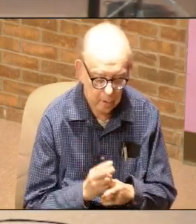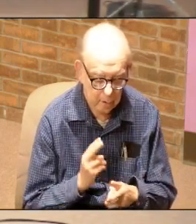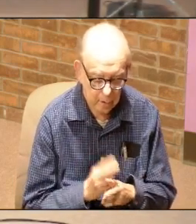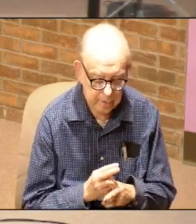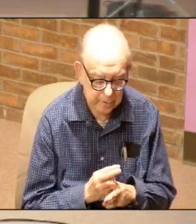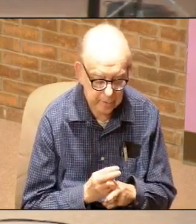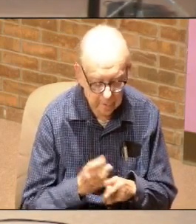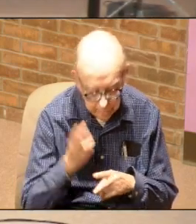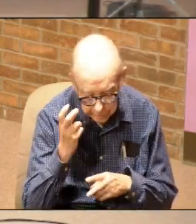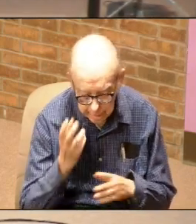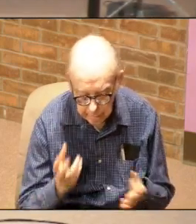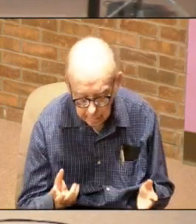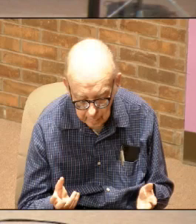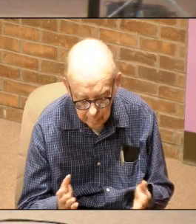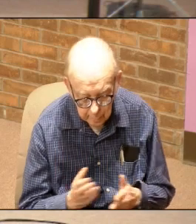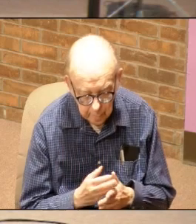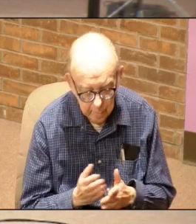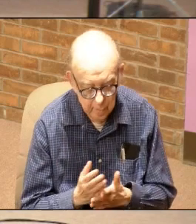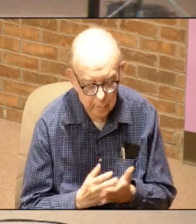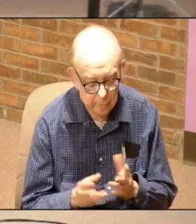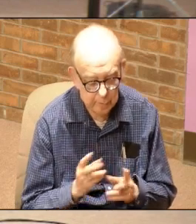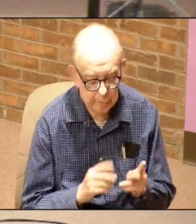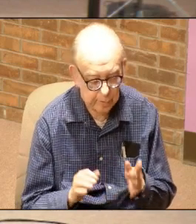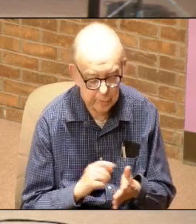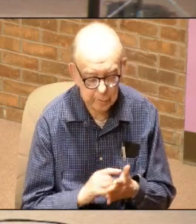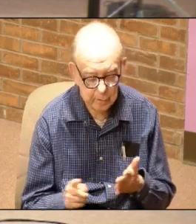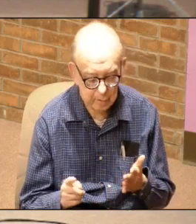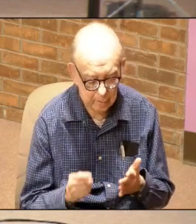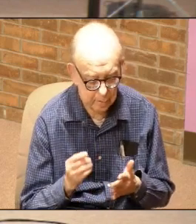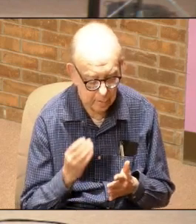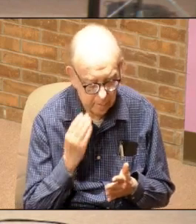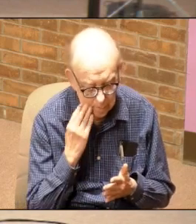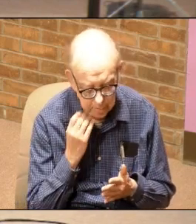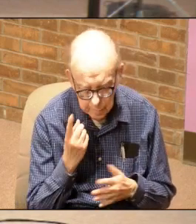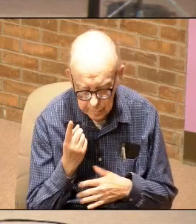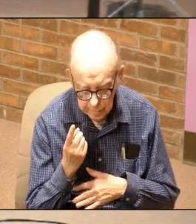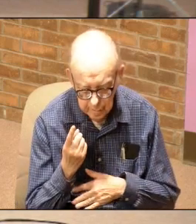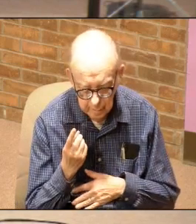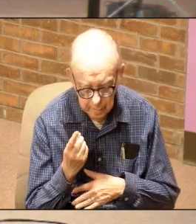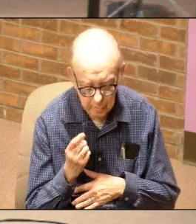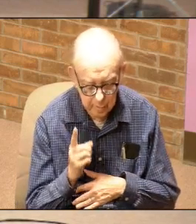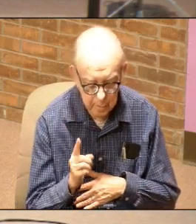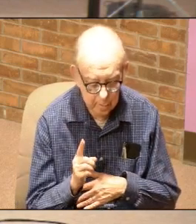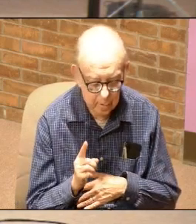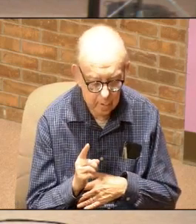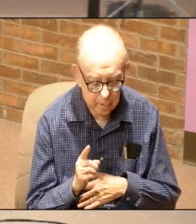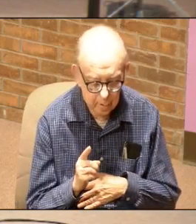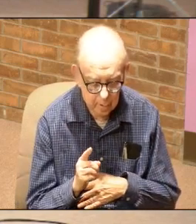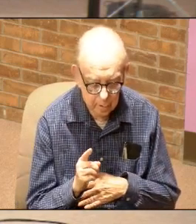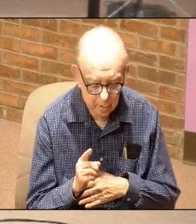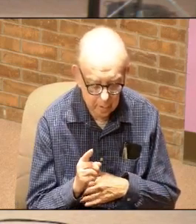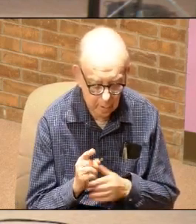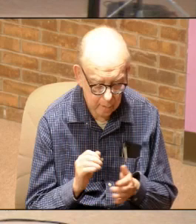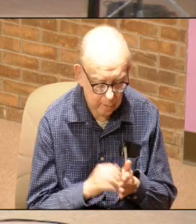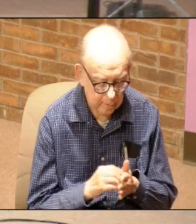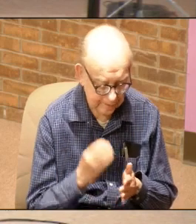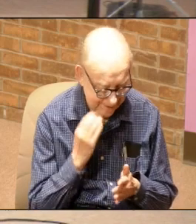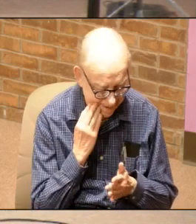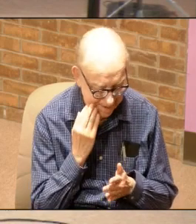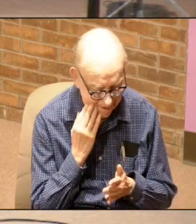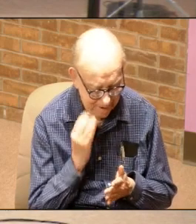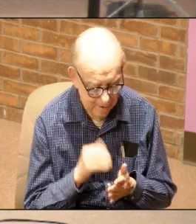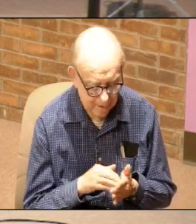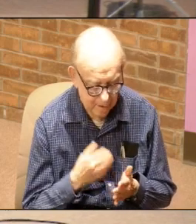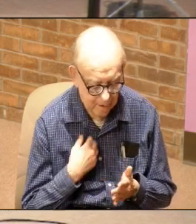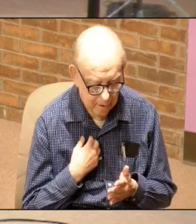of Satan. Was sharing with some people this week. Do you understand there is only one that I know